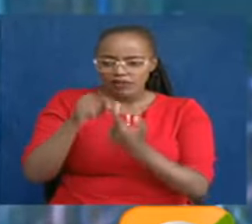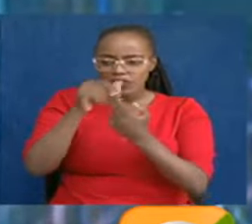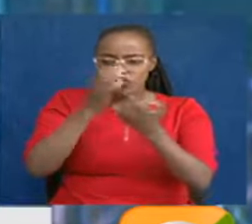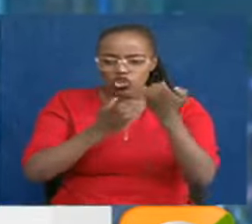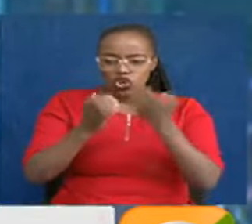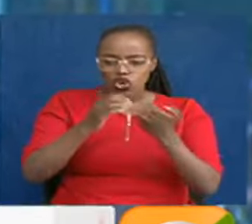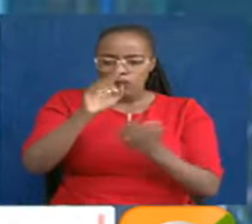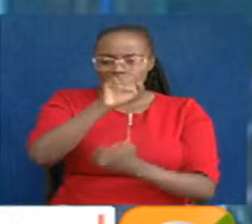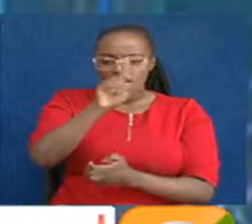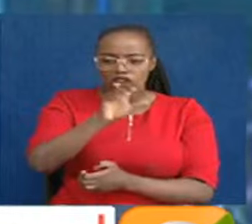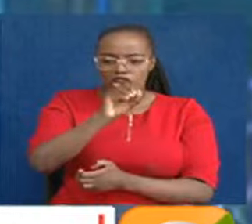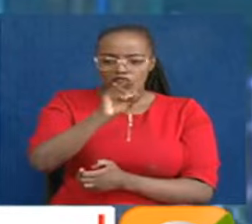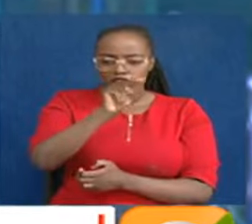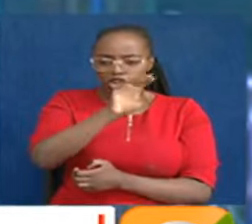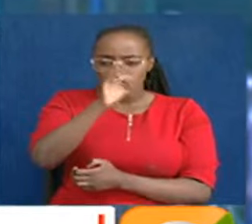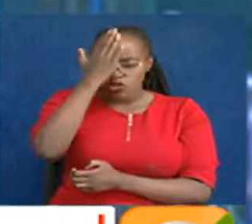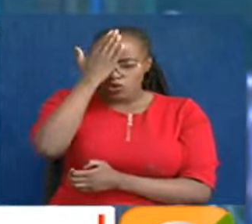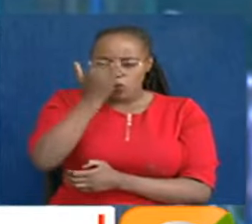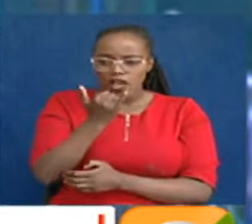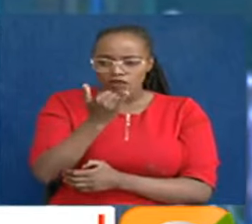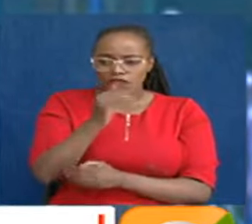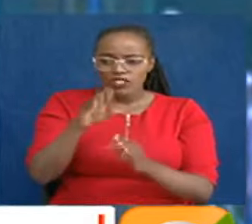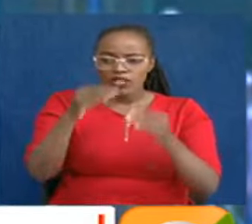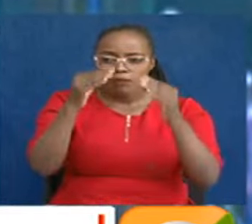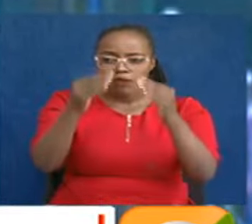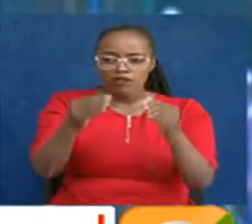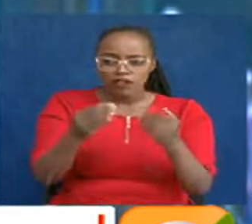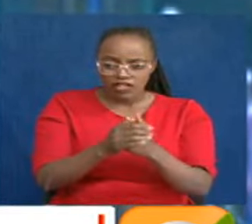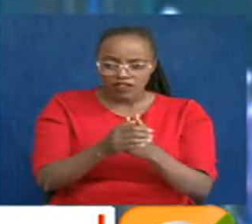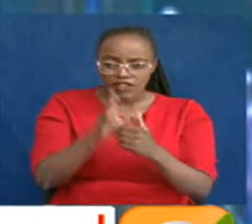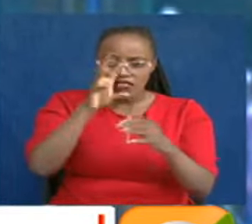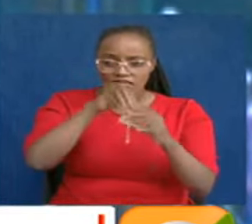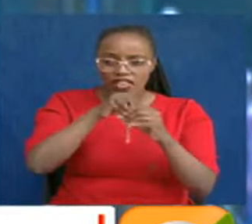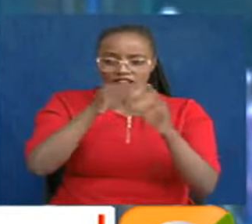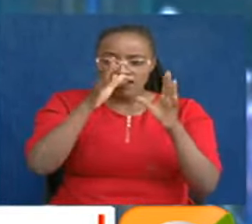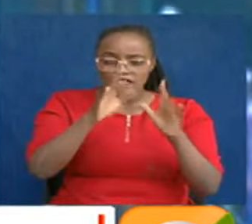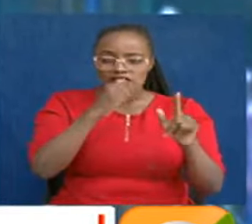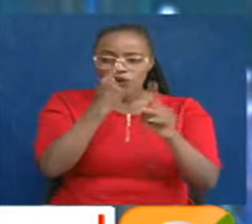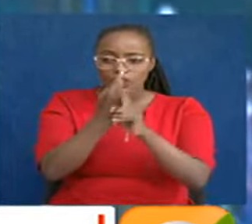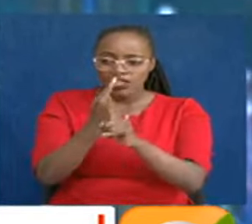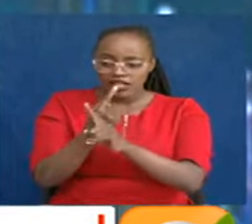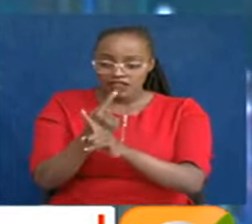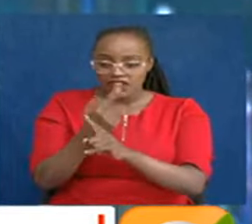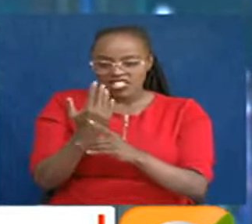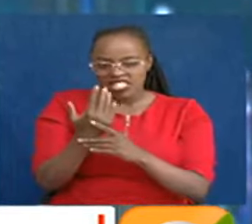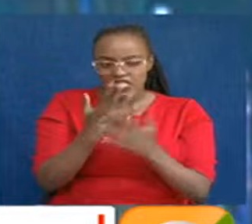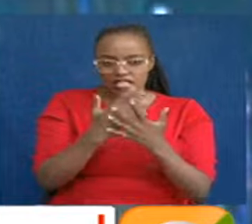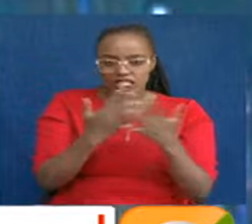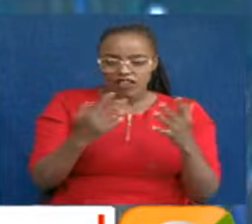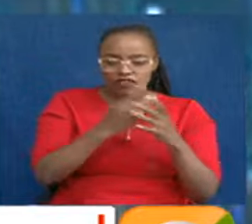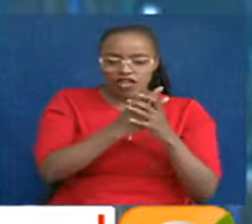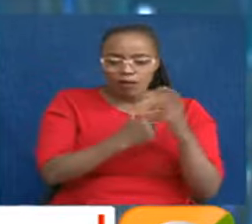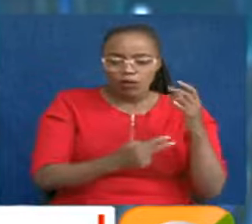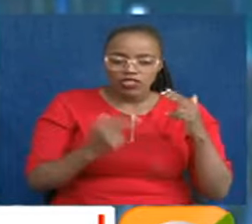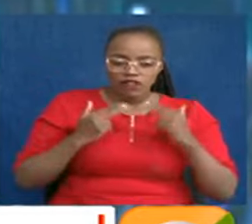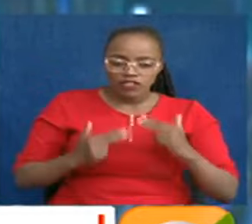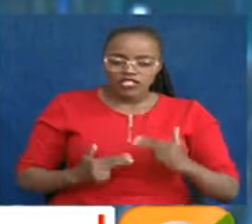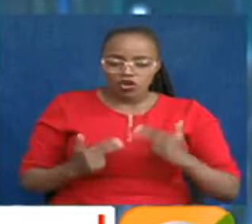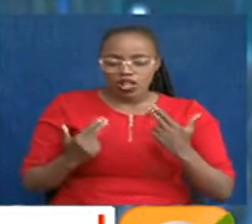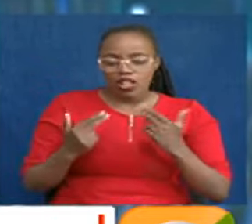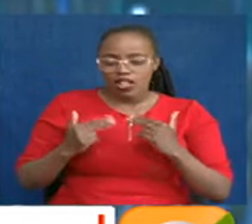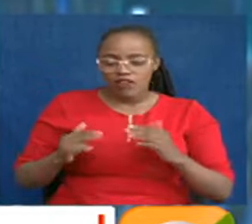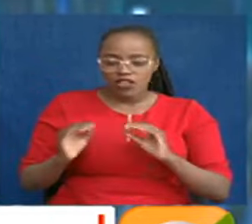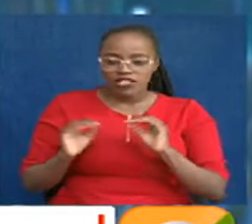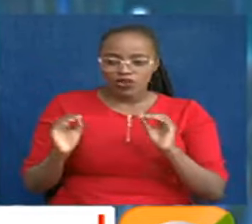zone, so that it provides the investors with various incentives, both physical and non-physical.